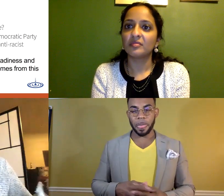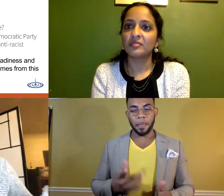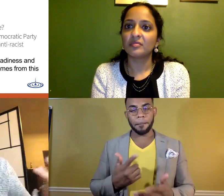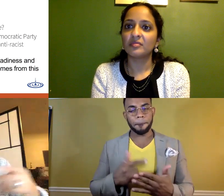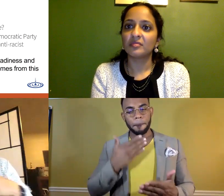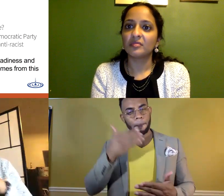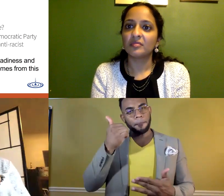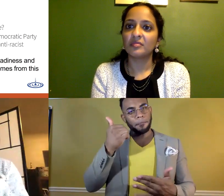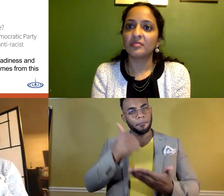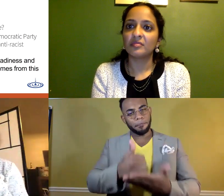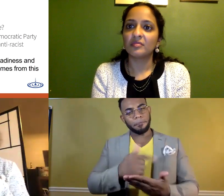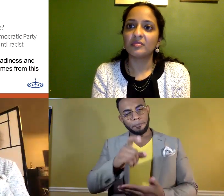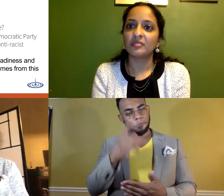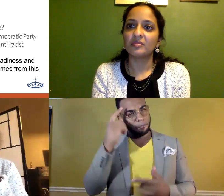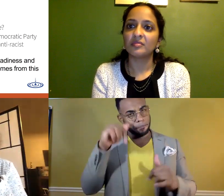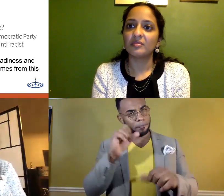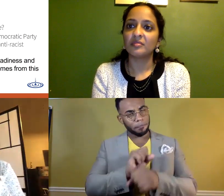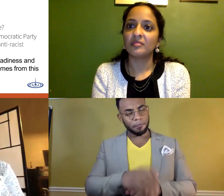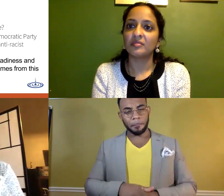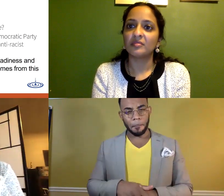greatest hope for this work,